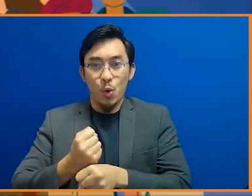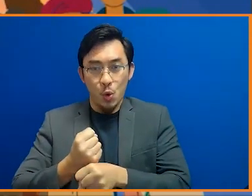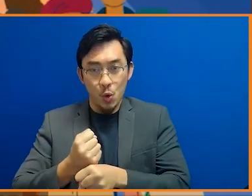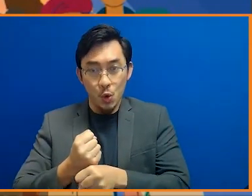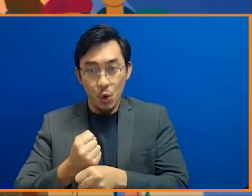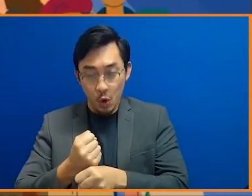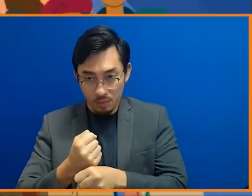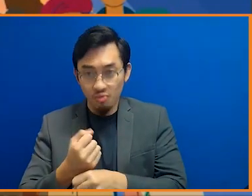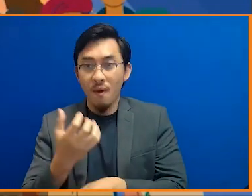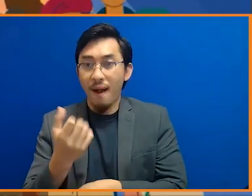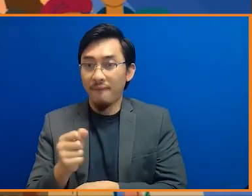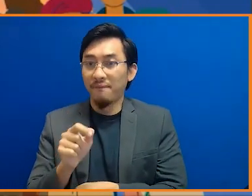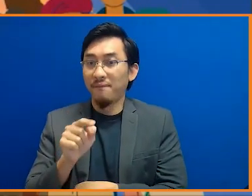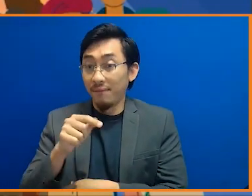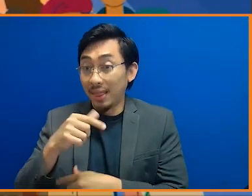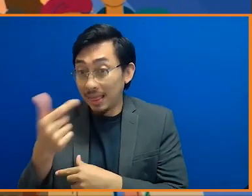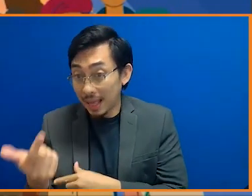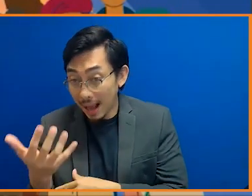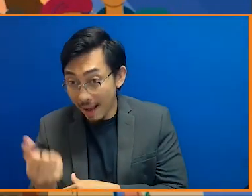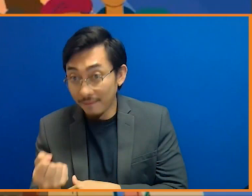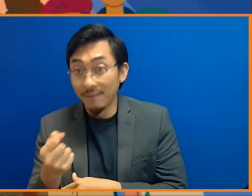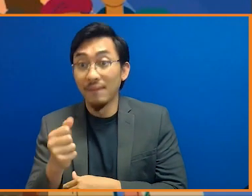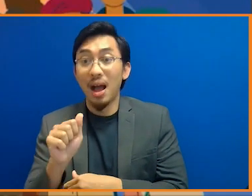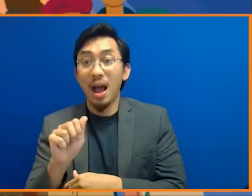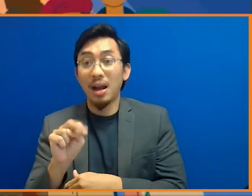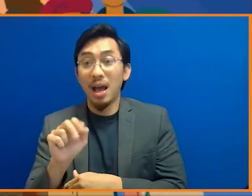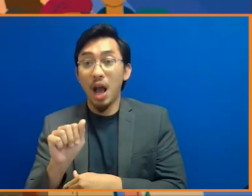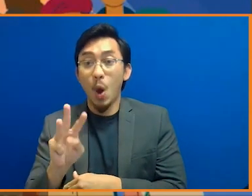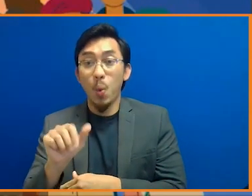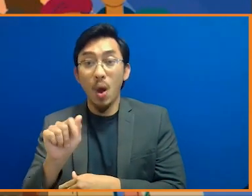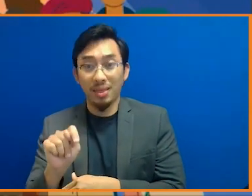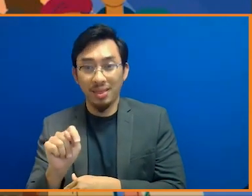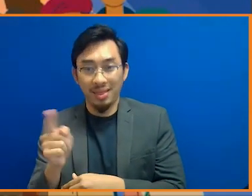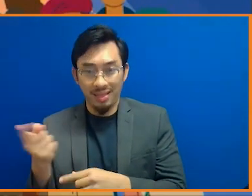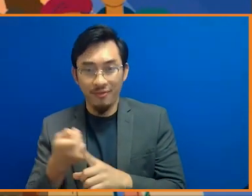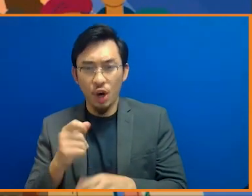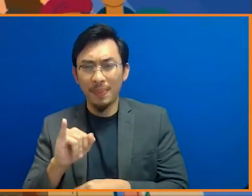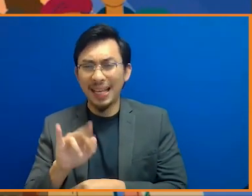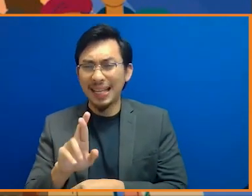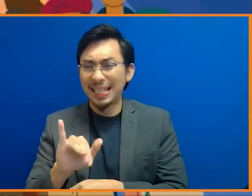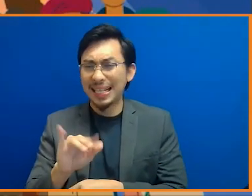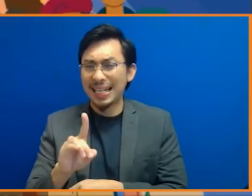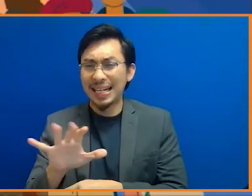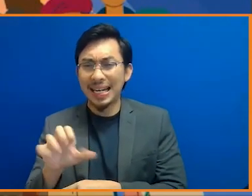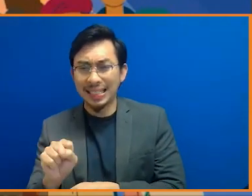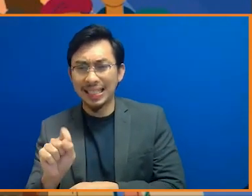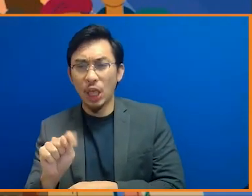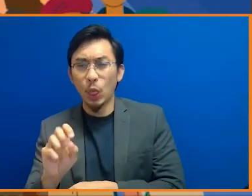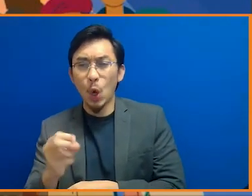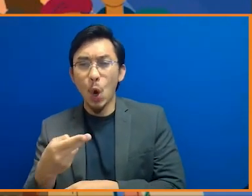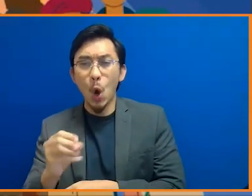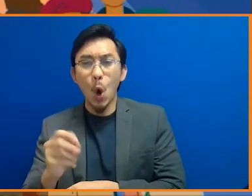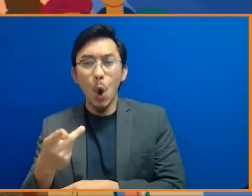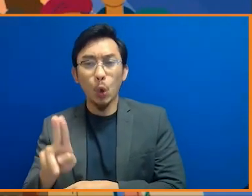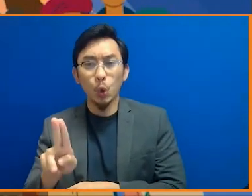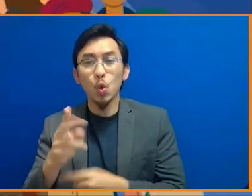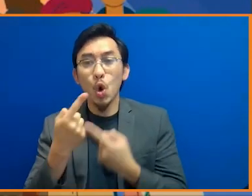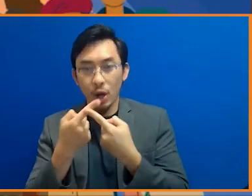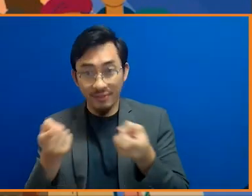global frameworks. Then we will have Professor Anawat Suppasri from IRIDeS of Tohoku